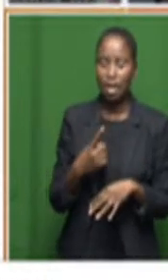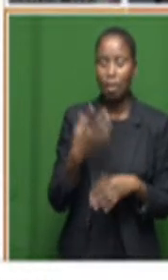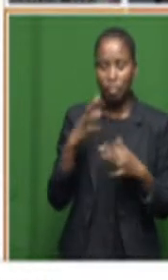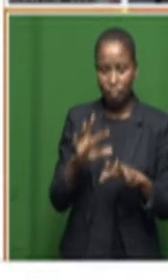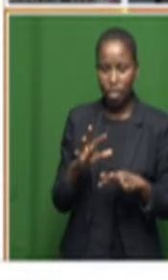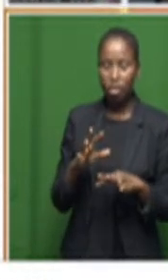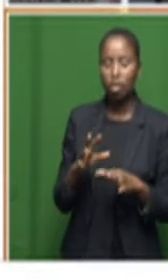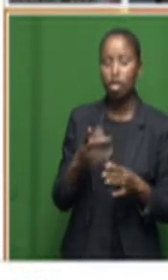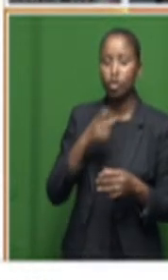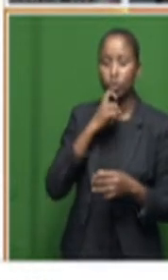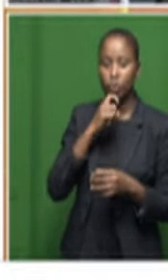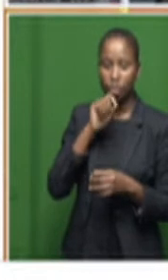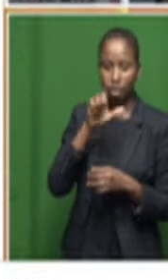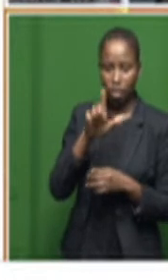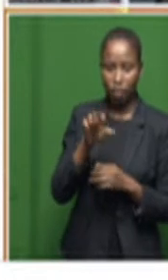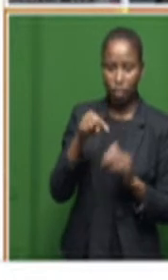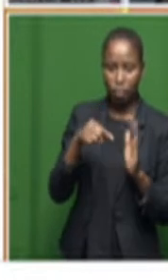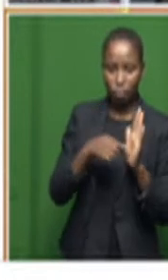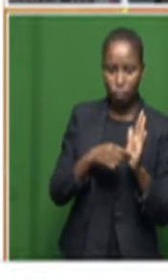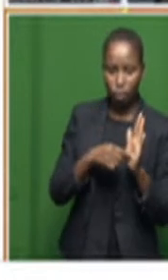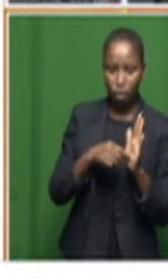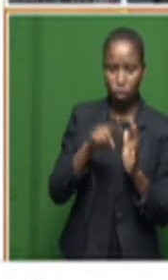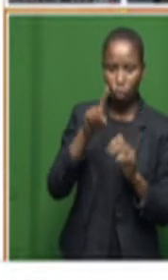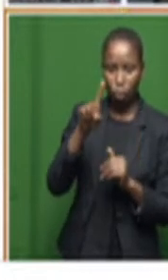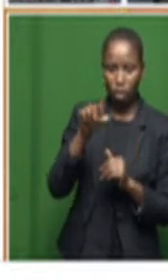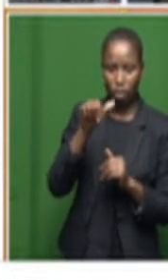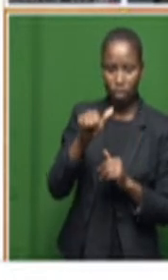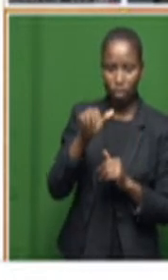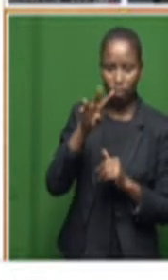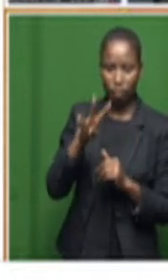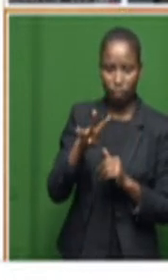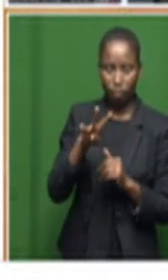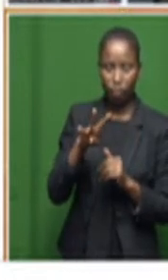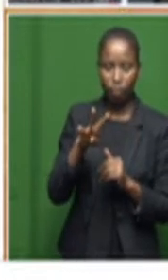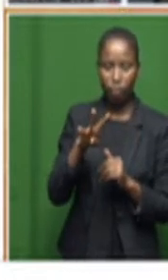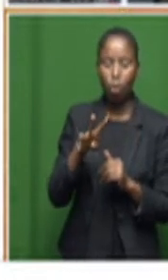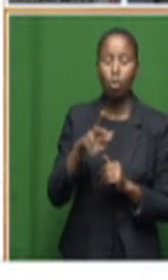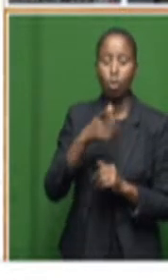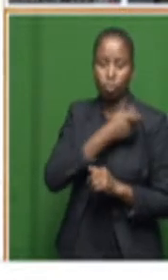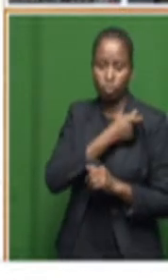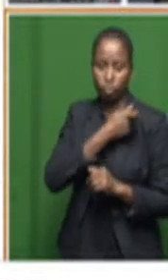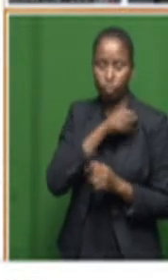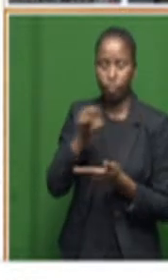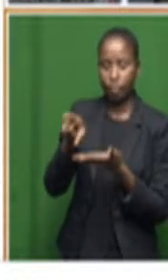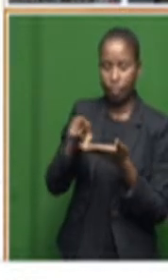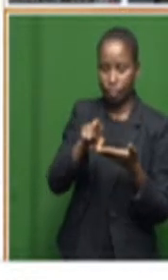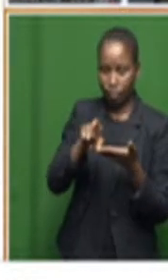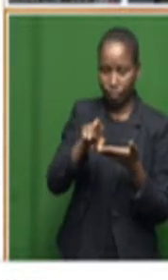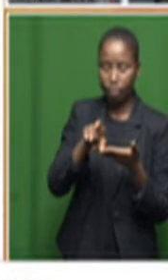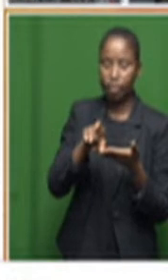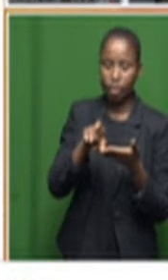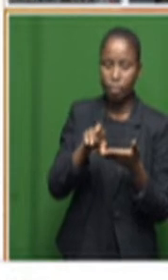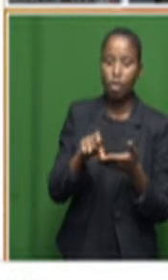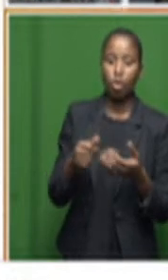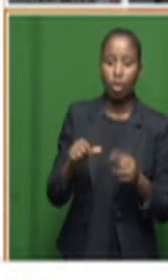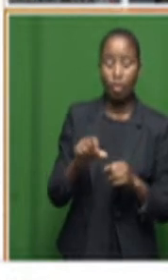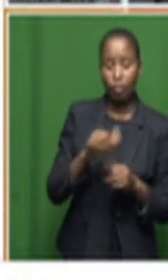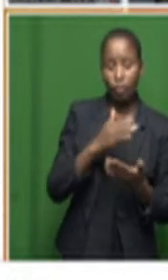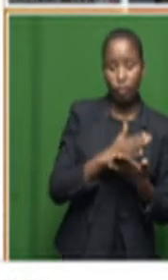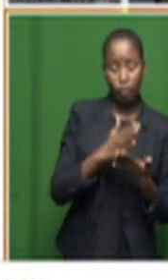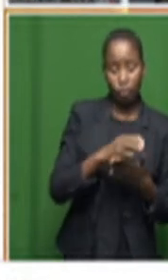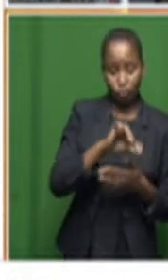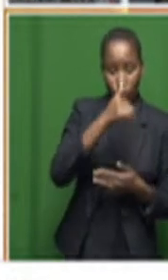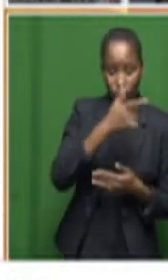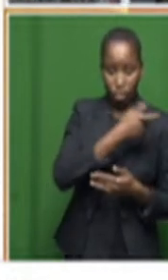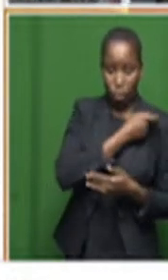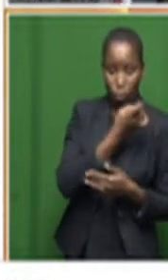administered 7.164 million doses up to yesterday. Of those, 5.2 million were first doses, and you can see